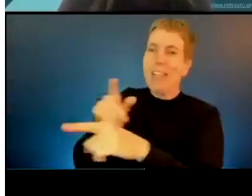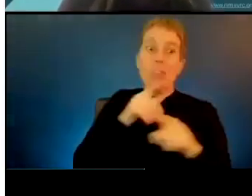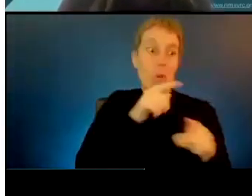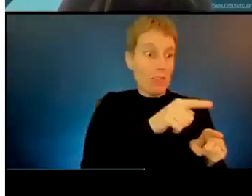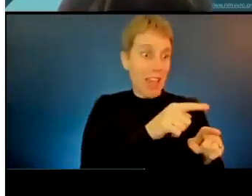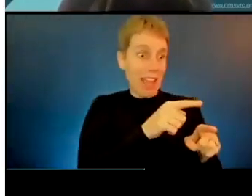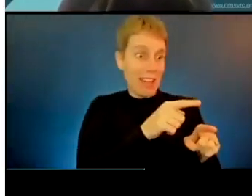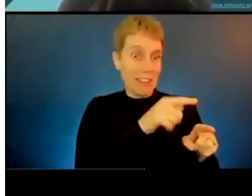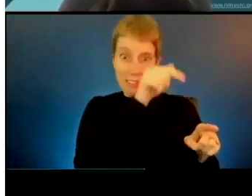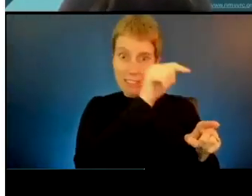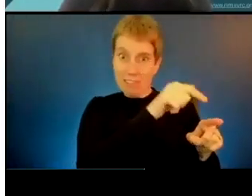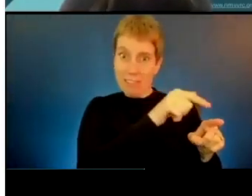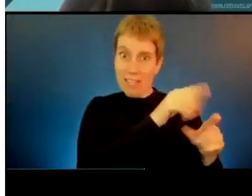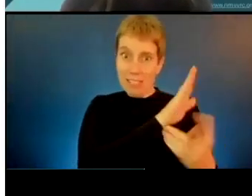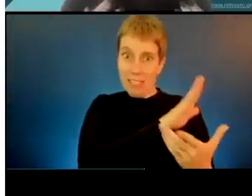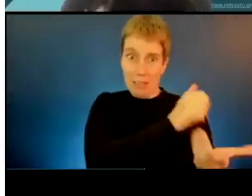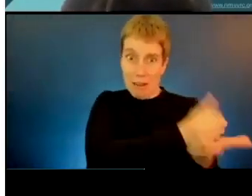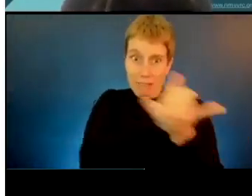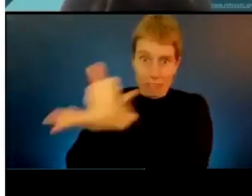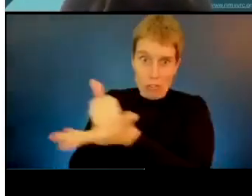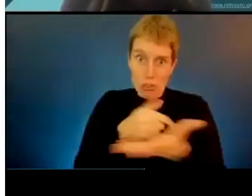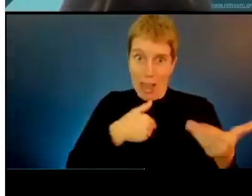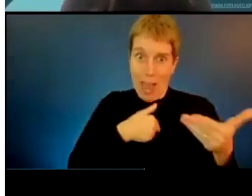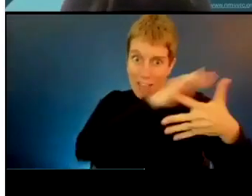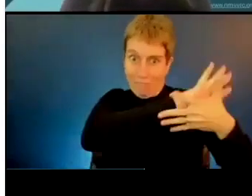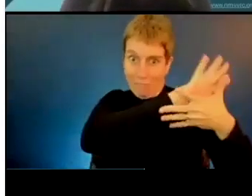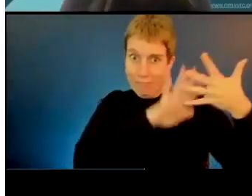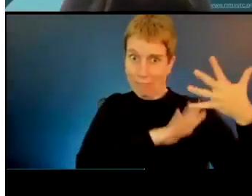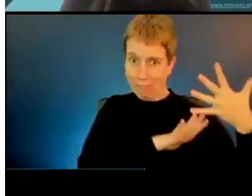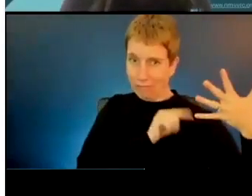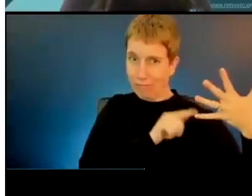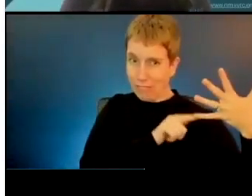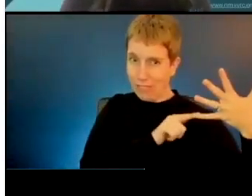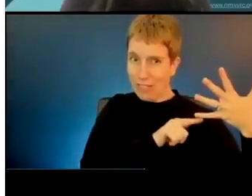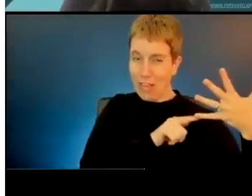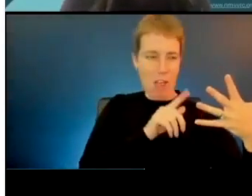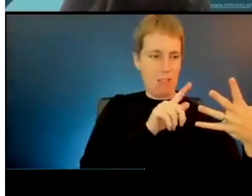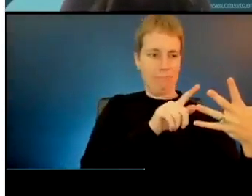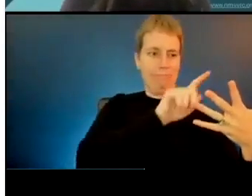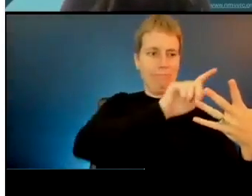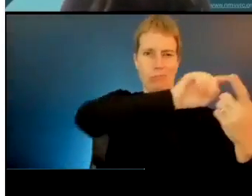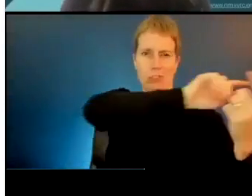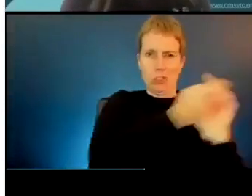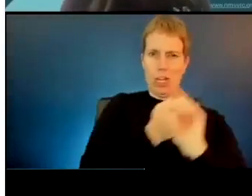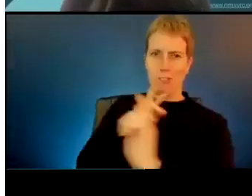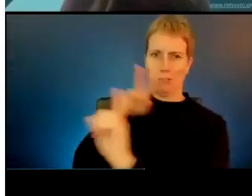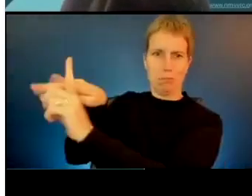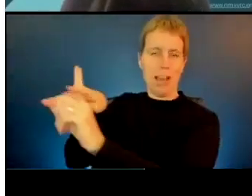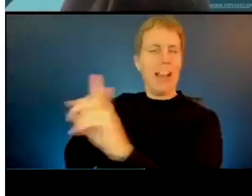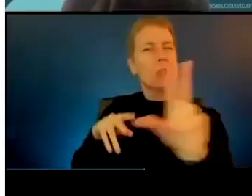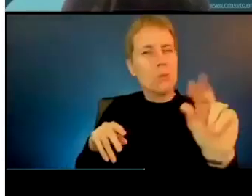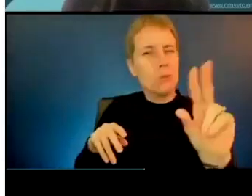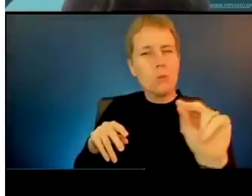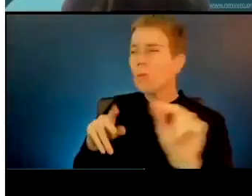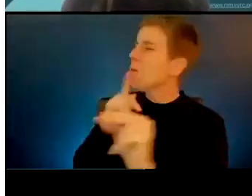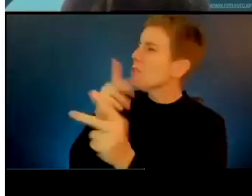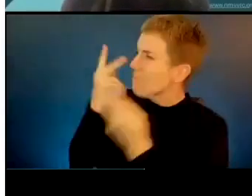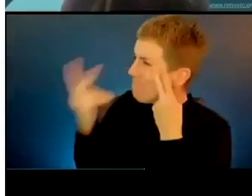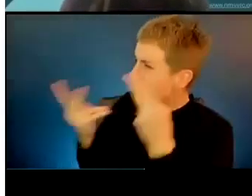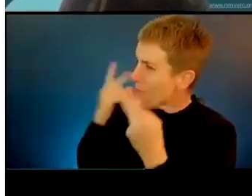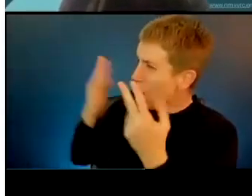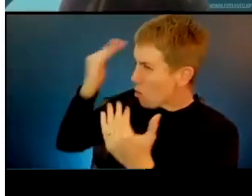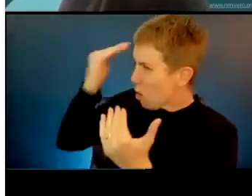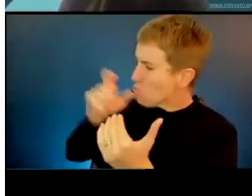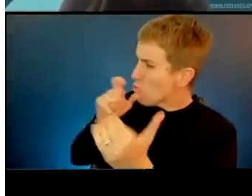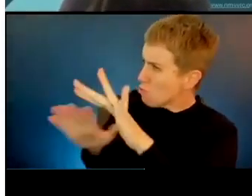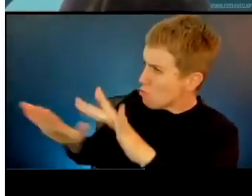we're doing, but it's much more about knowing who we're working with and really taking the steps and the time to understand that